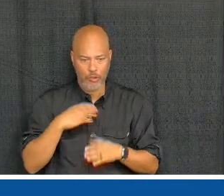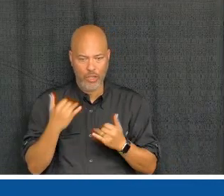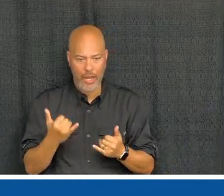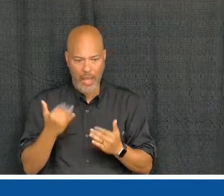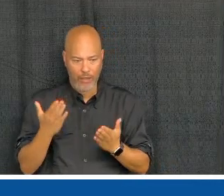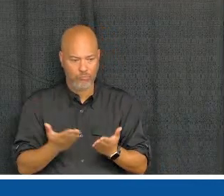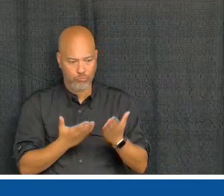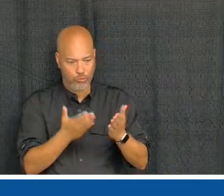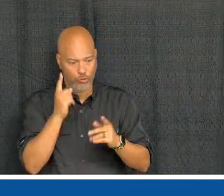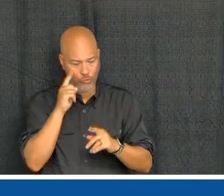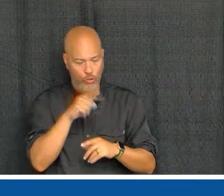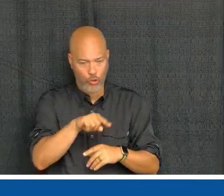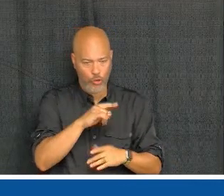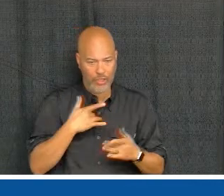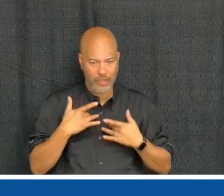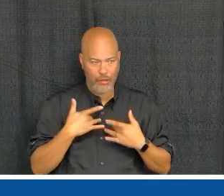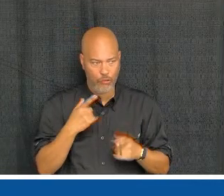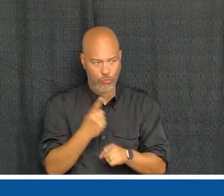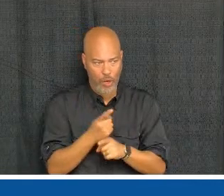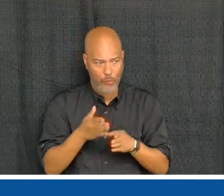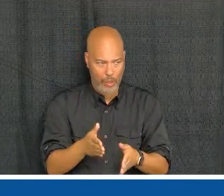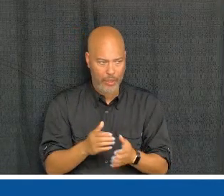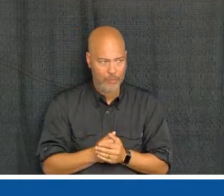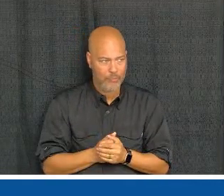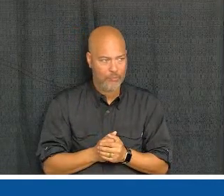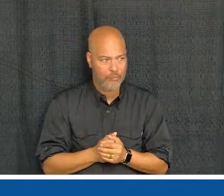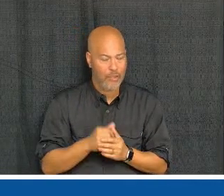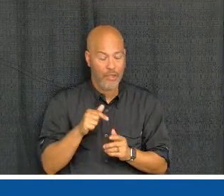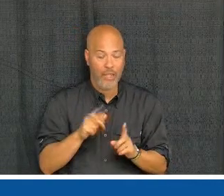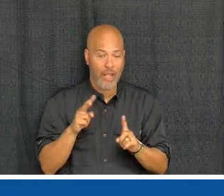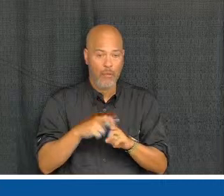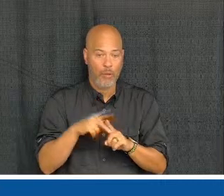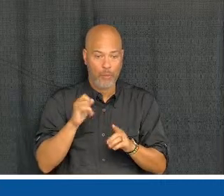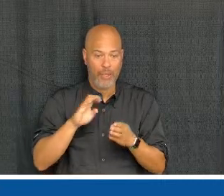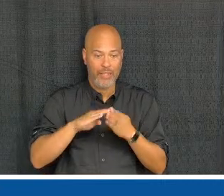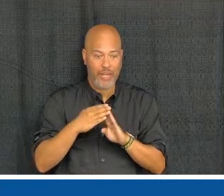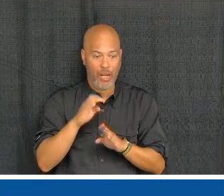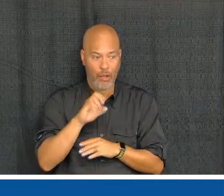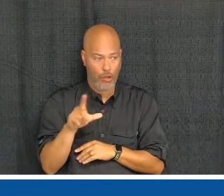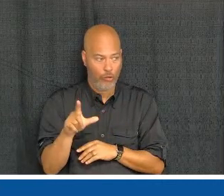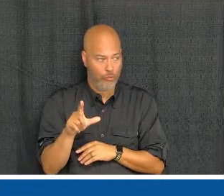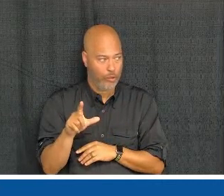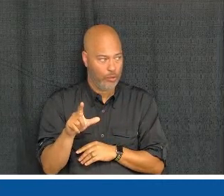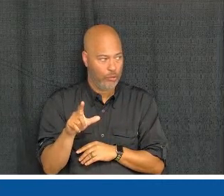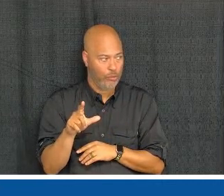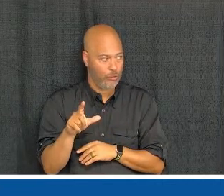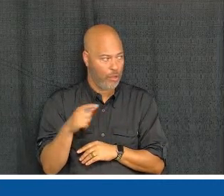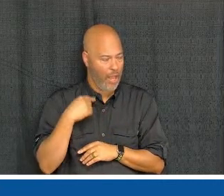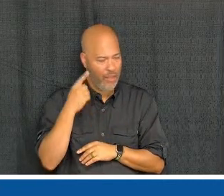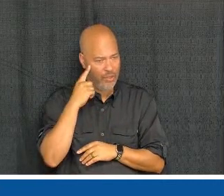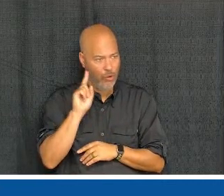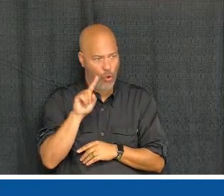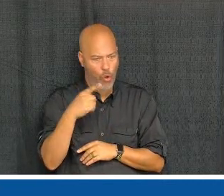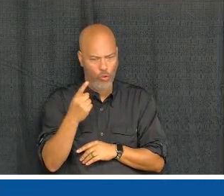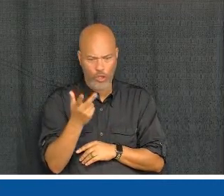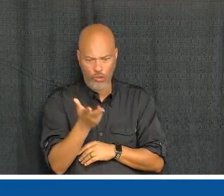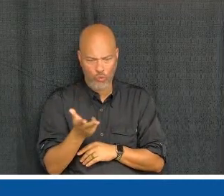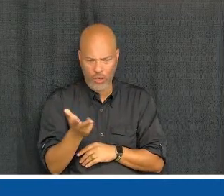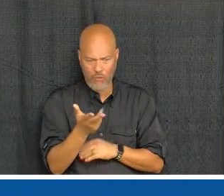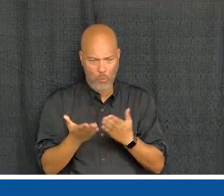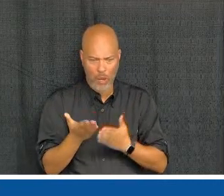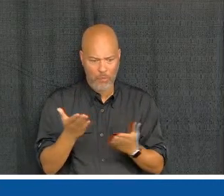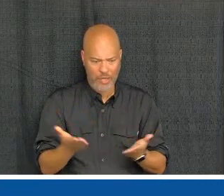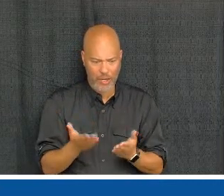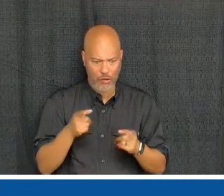before you for your consideration this time. This is actually an application of the city of Clarksville. I think only 3 of you at the time may have been here